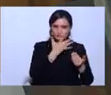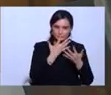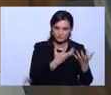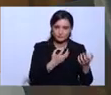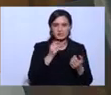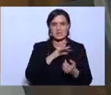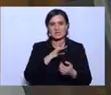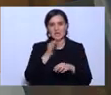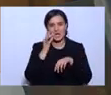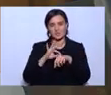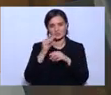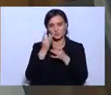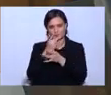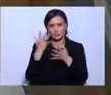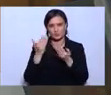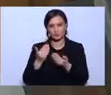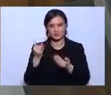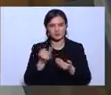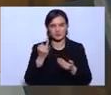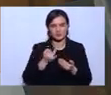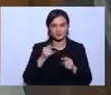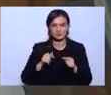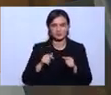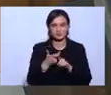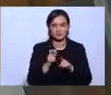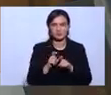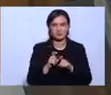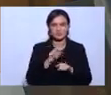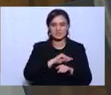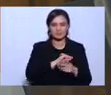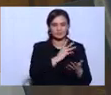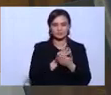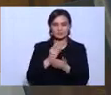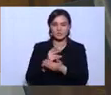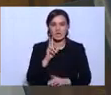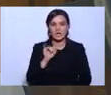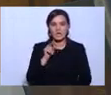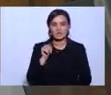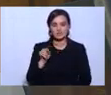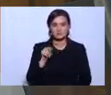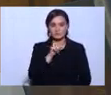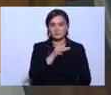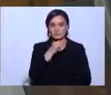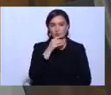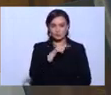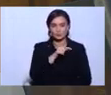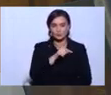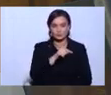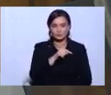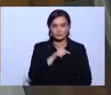that different kinds of audiences have responded very well to the character of Huck. He's just likable by all because he's sort of